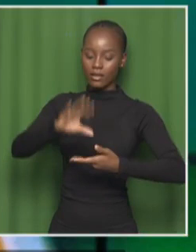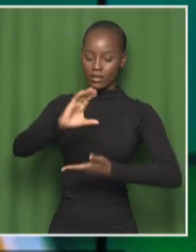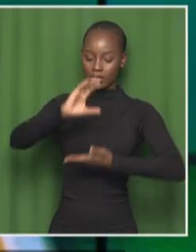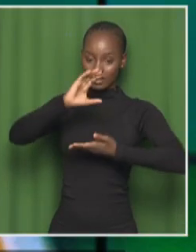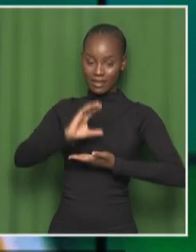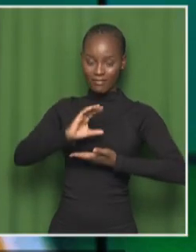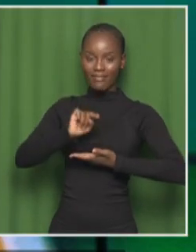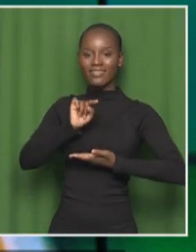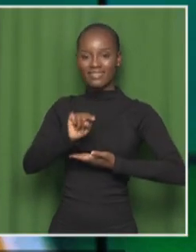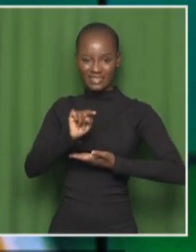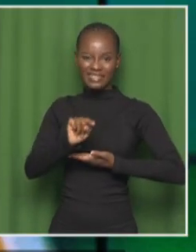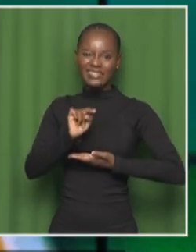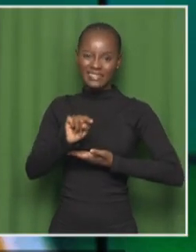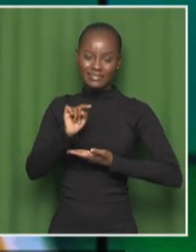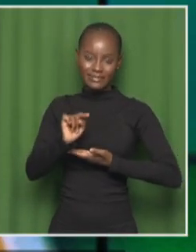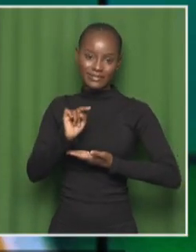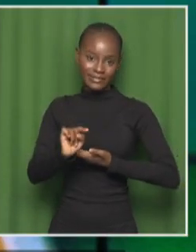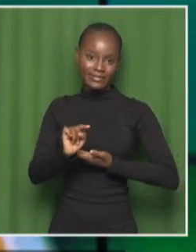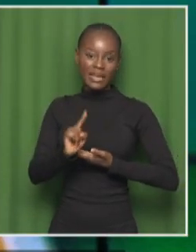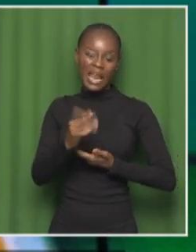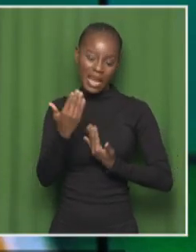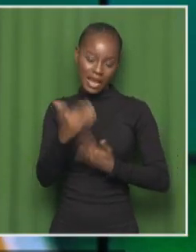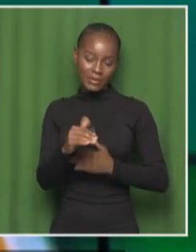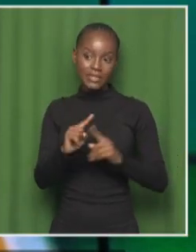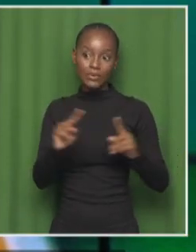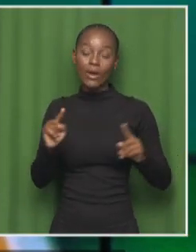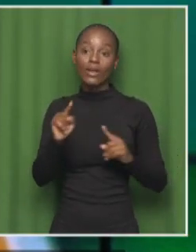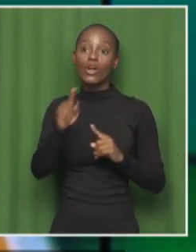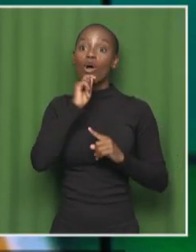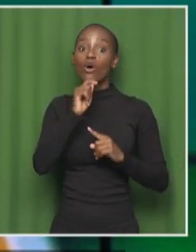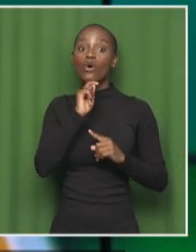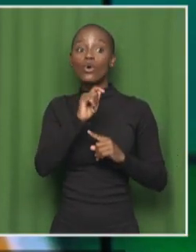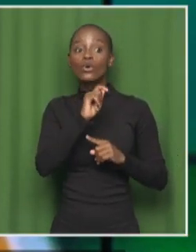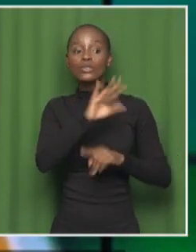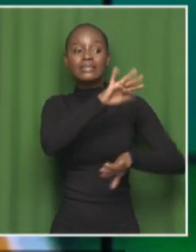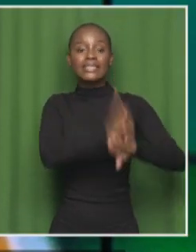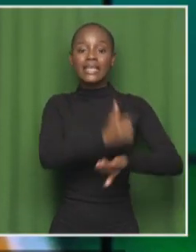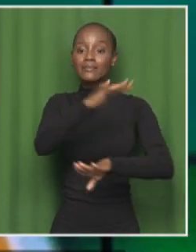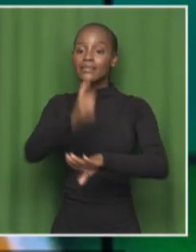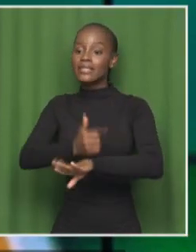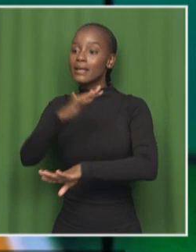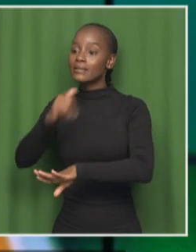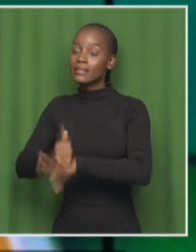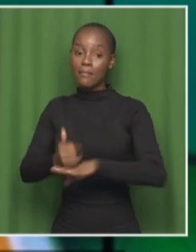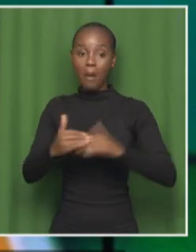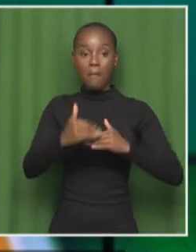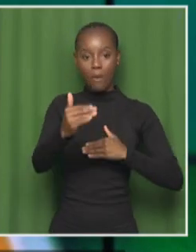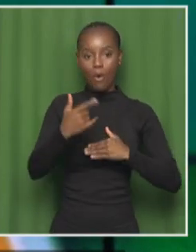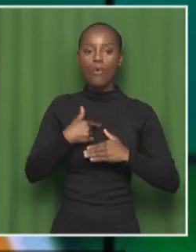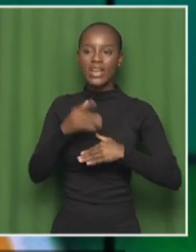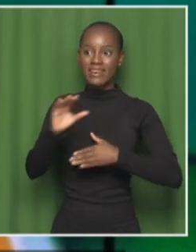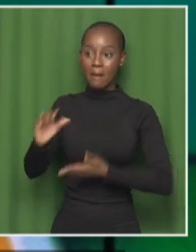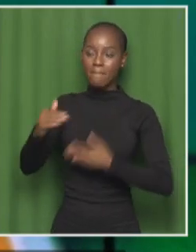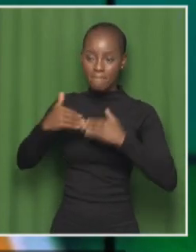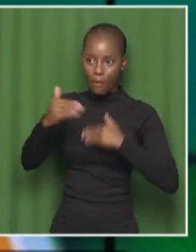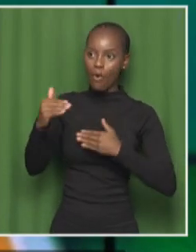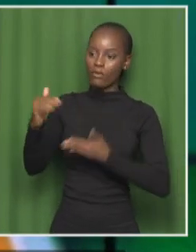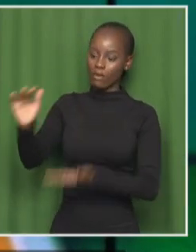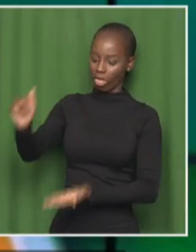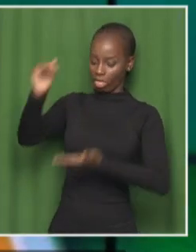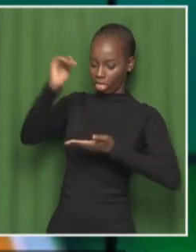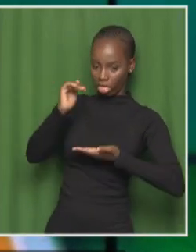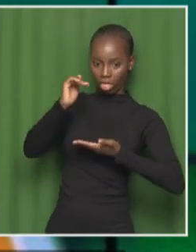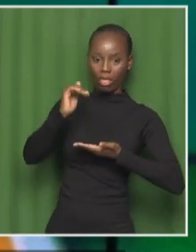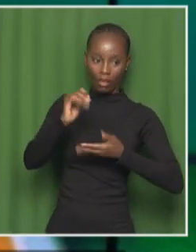most of the schools, we need funding for that. Right now, we have a Scrabble club in Saxon